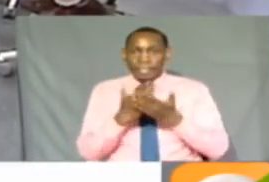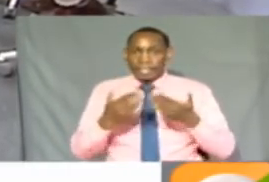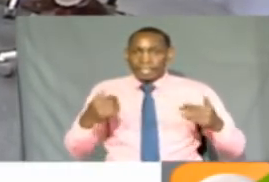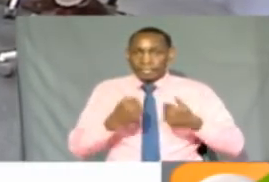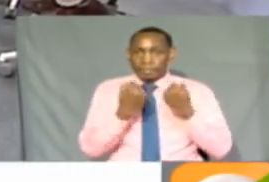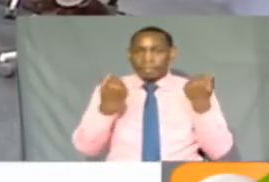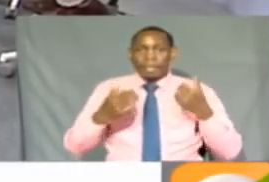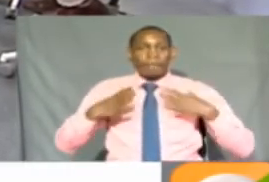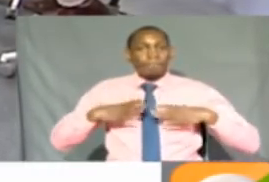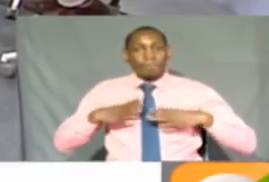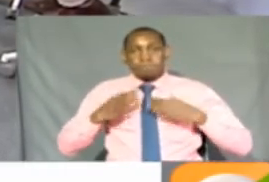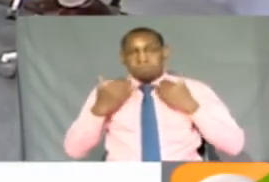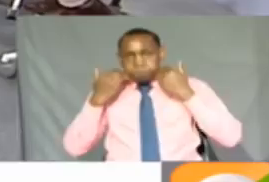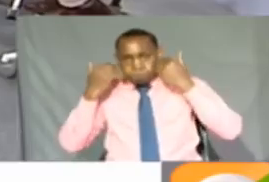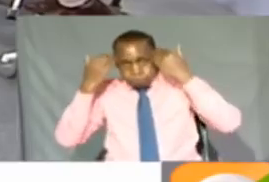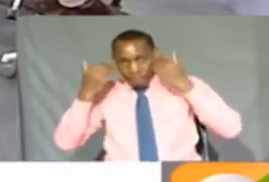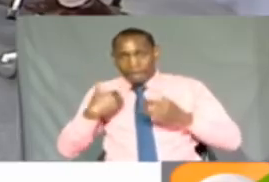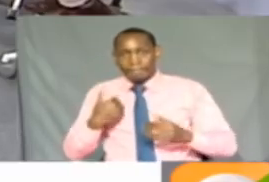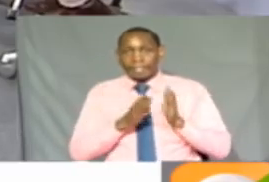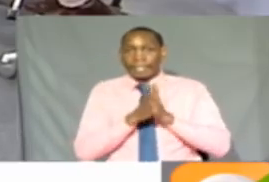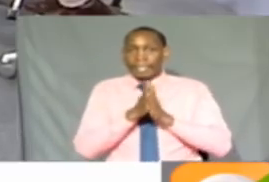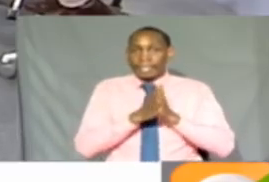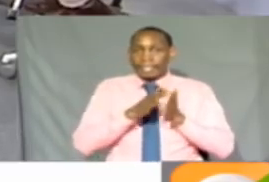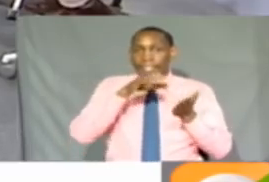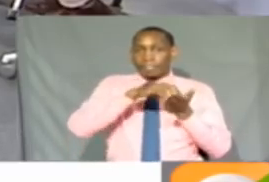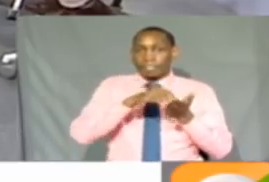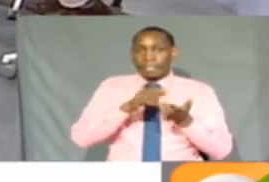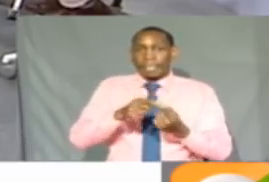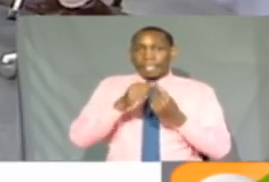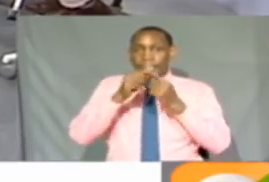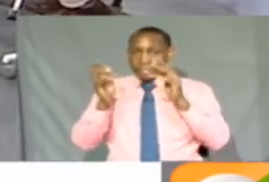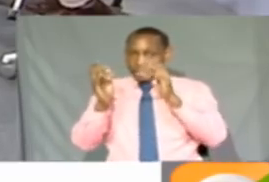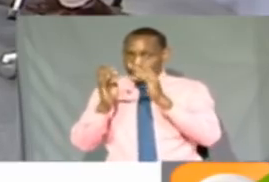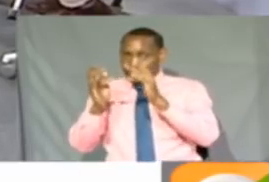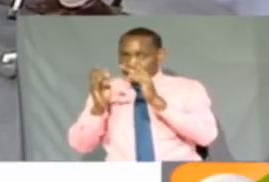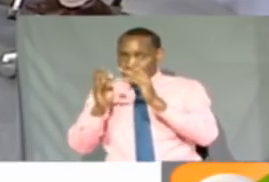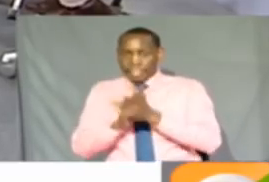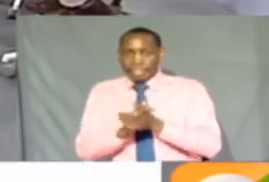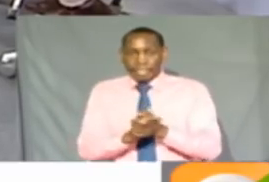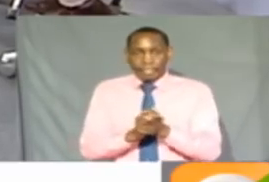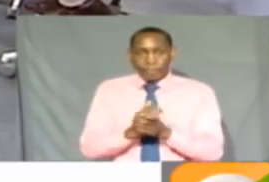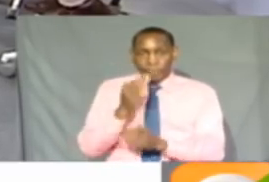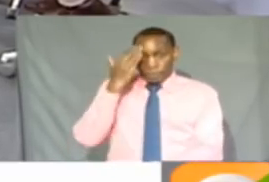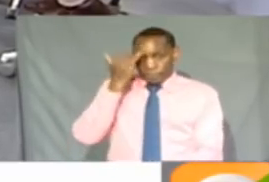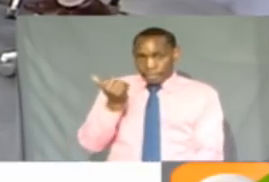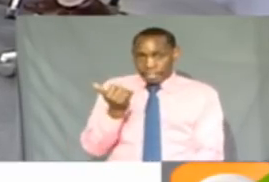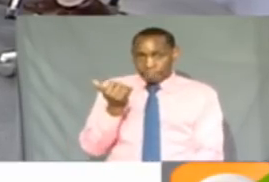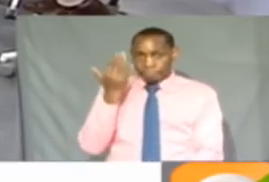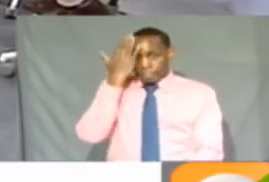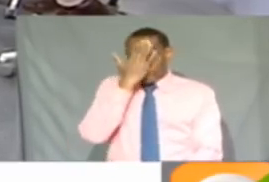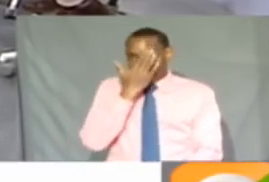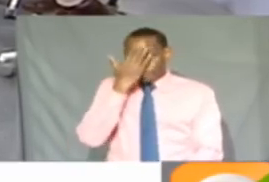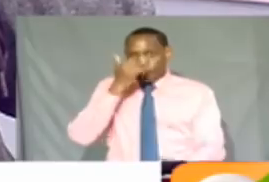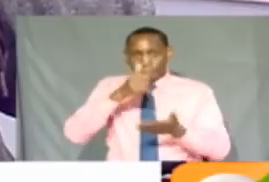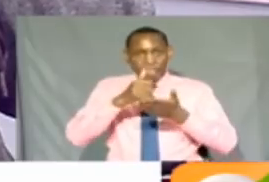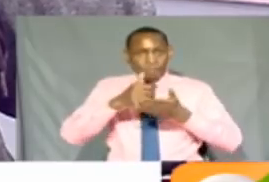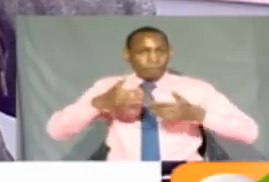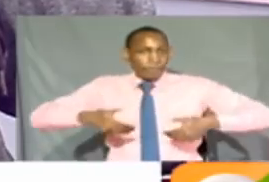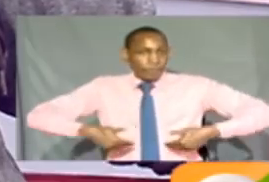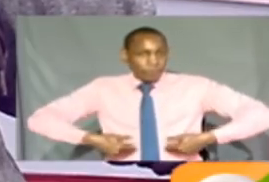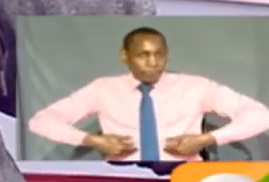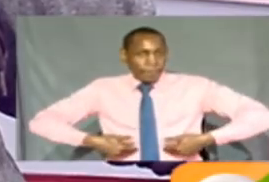are stressed. It's a very interesting situation, particularly online. I wrote it because of the shame that comes with being a young